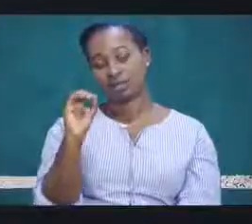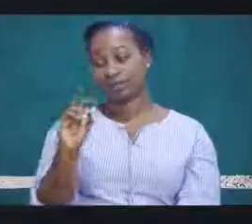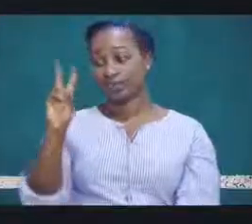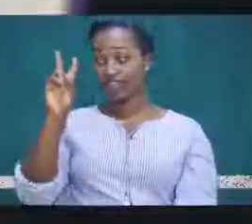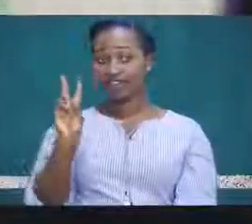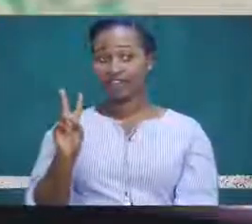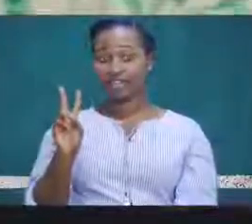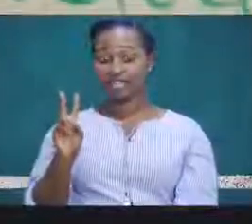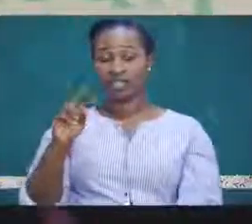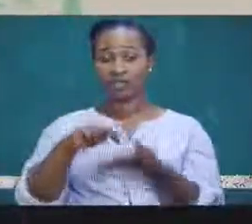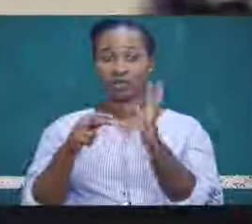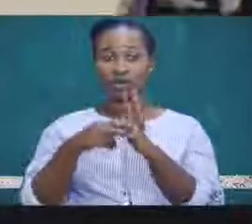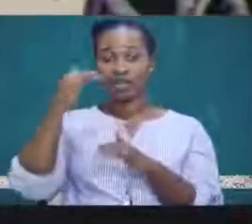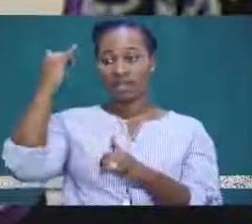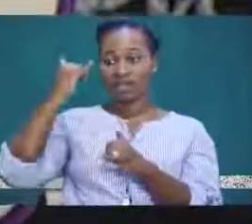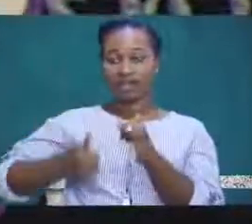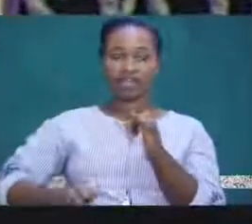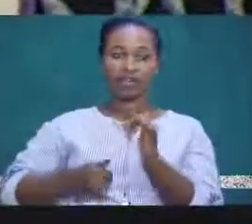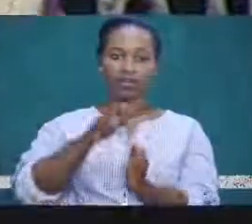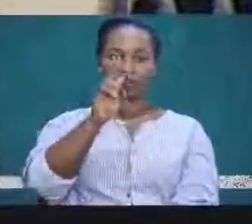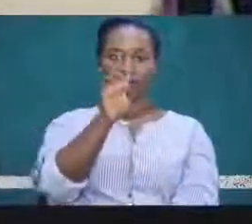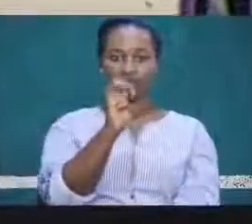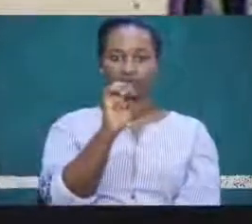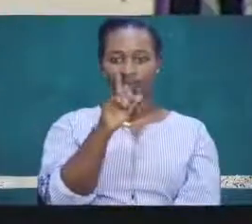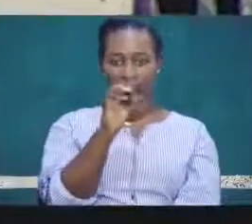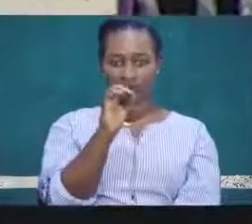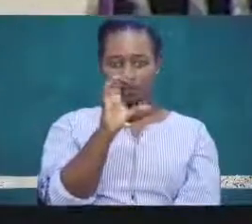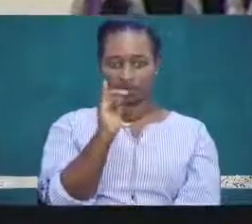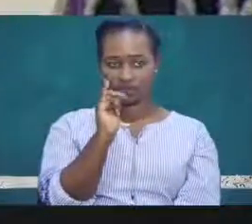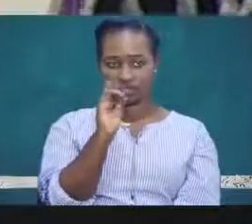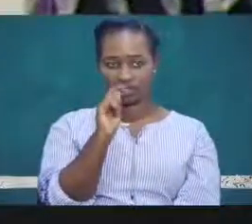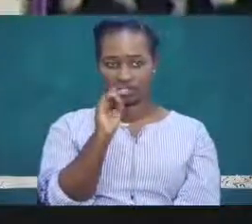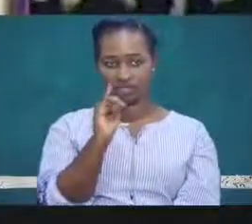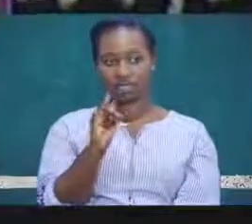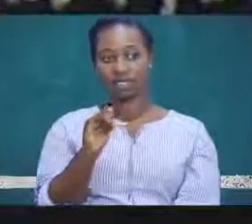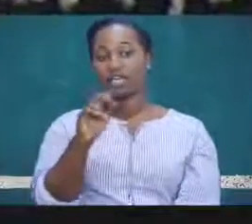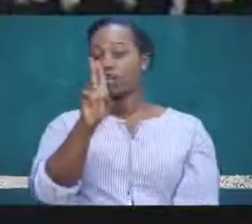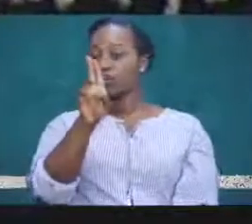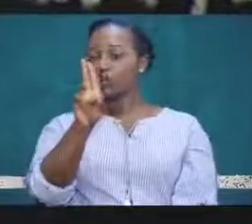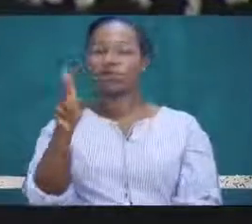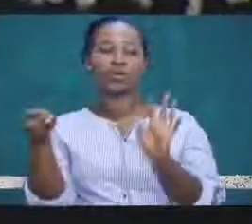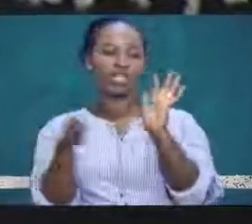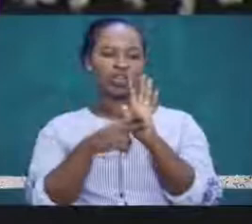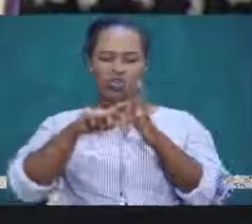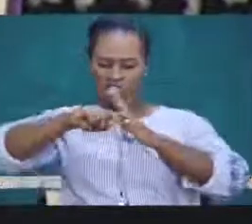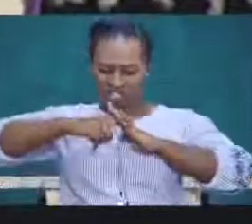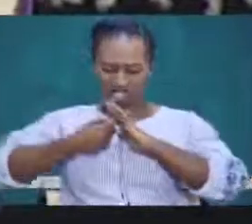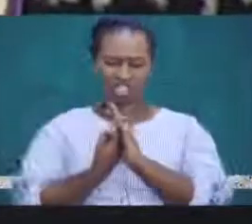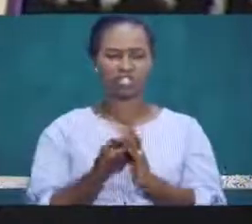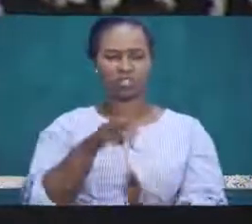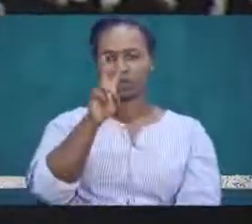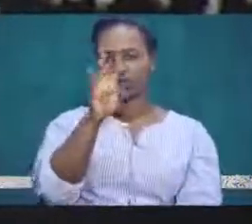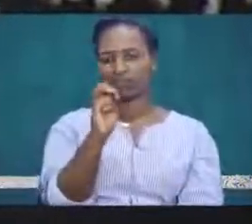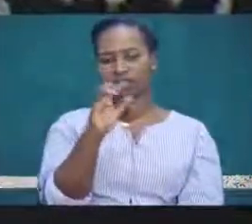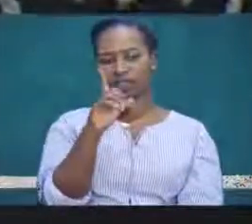standing for final velocity. U is standing for initial velocity, and